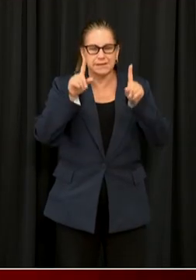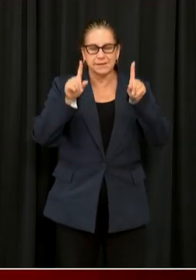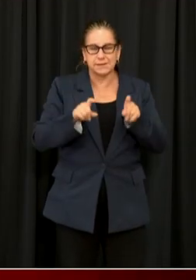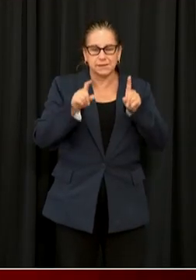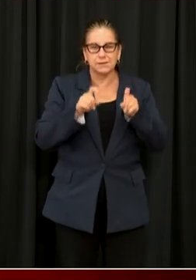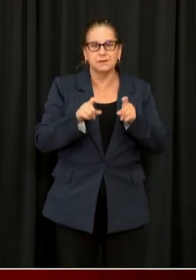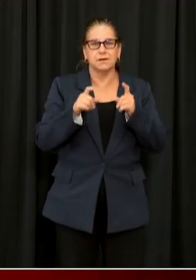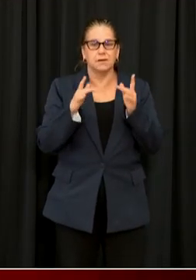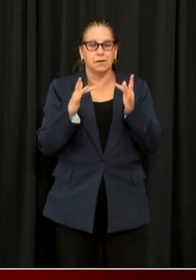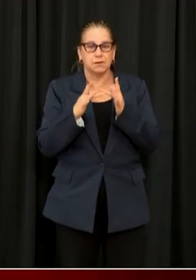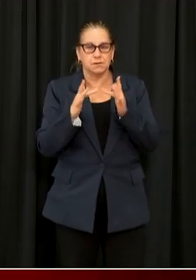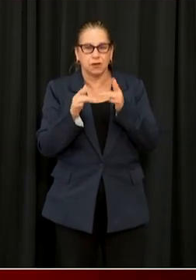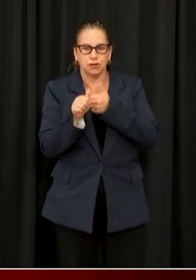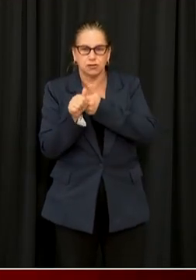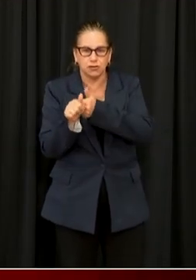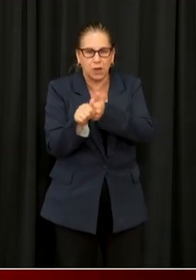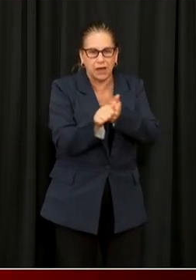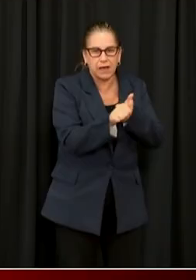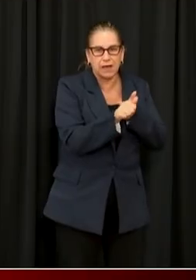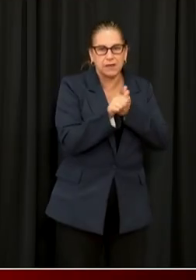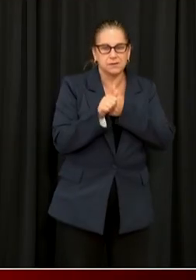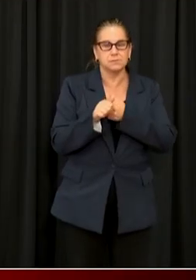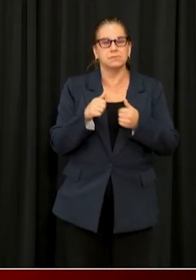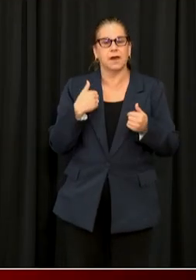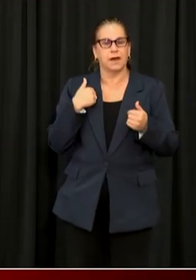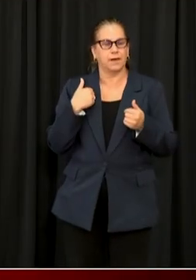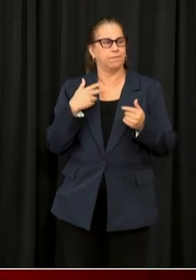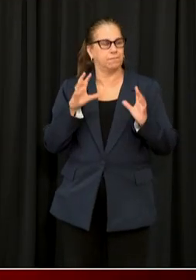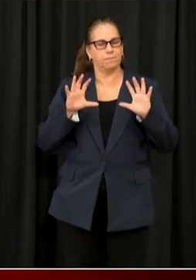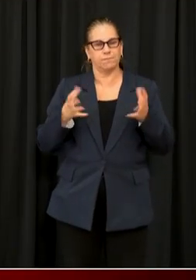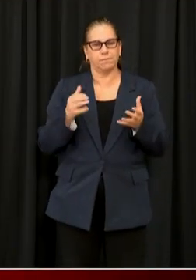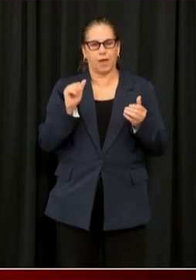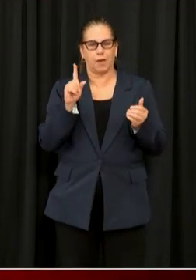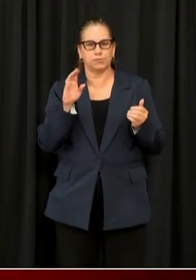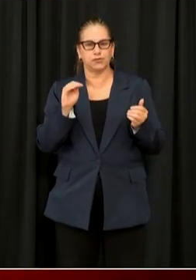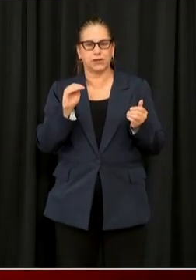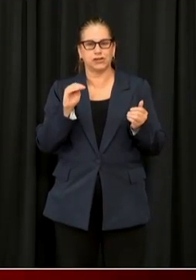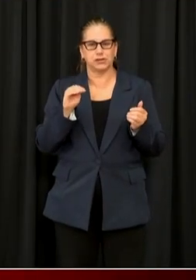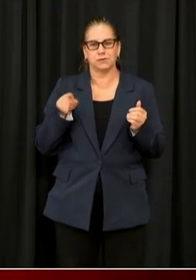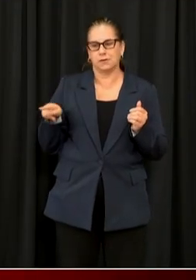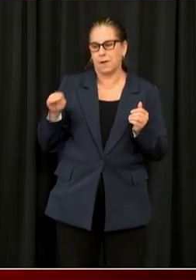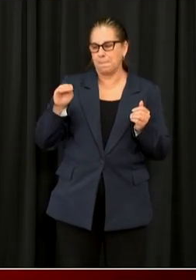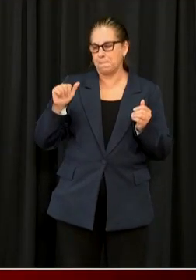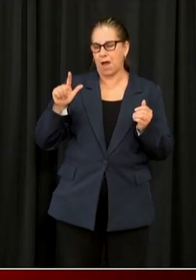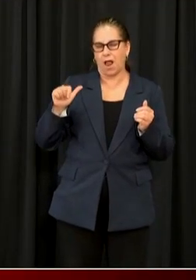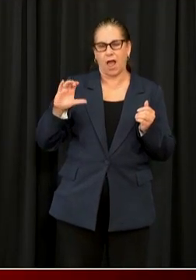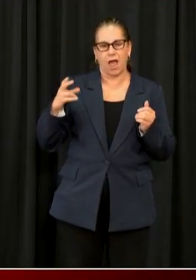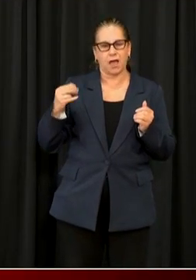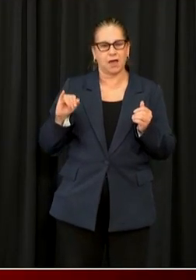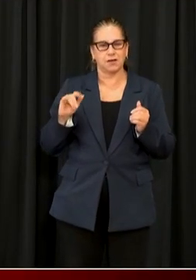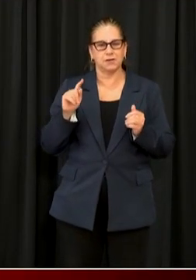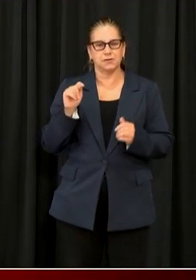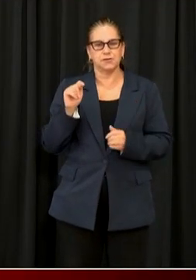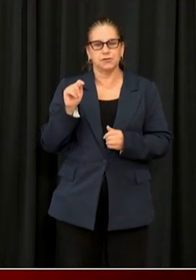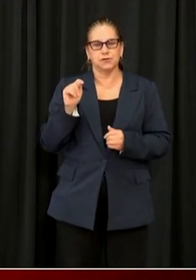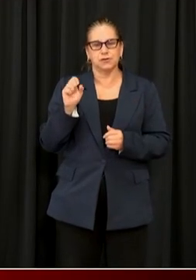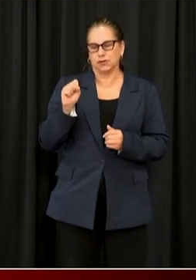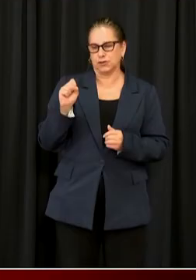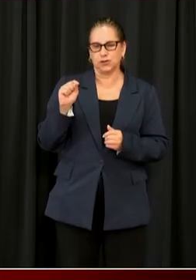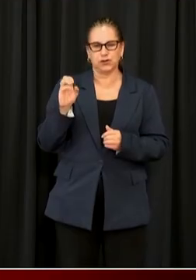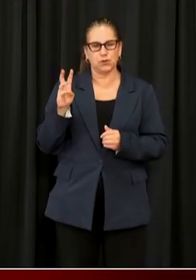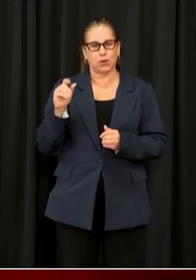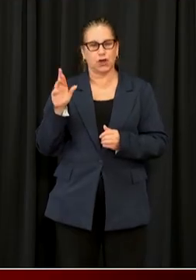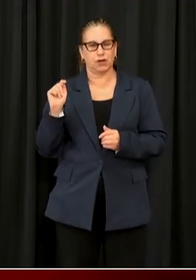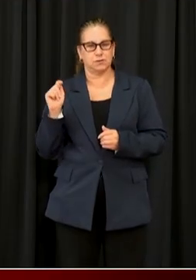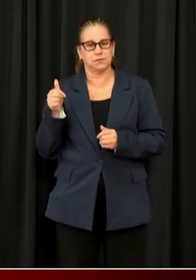by members of my administration, as well as Malachi Stewart. And Malachi is a member of the D.C. Contact